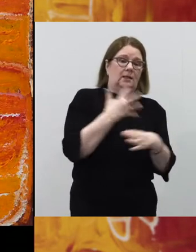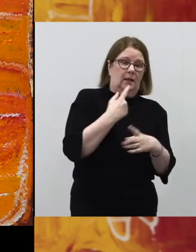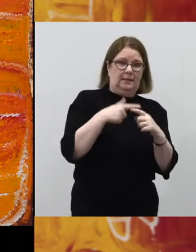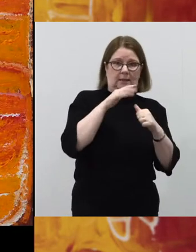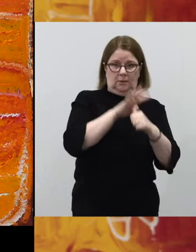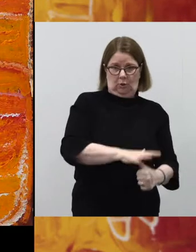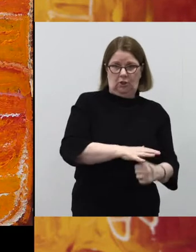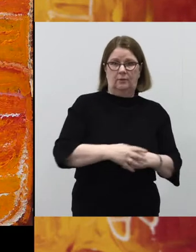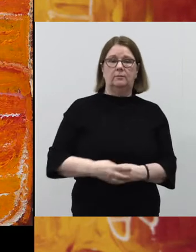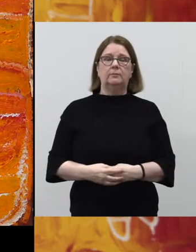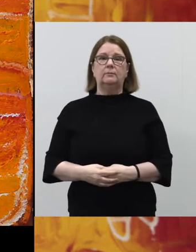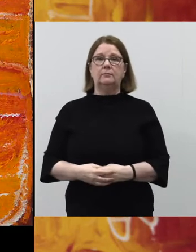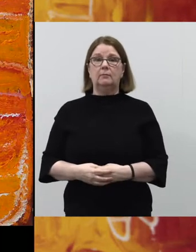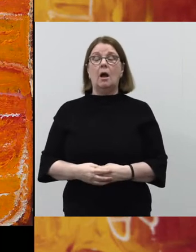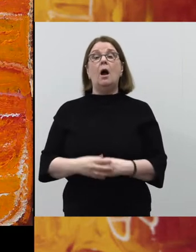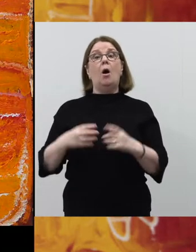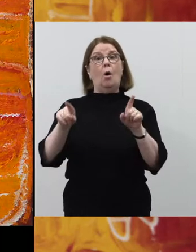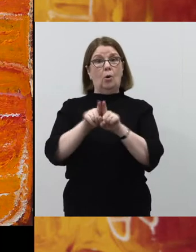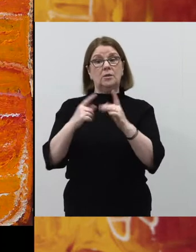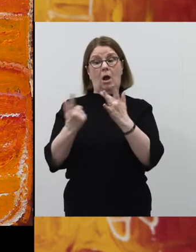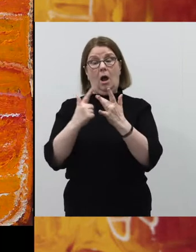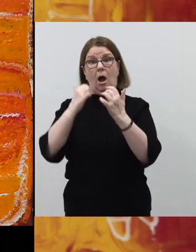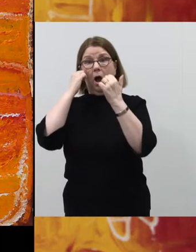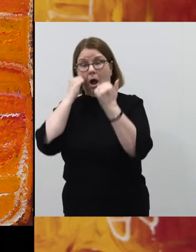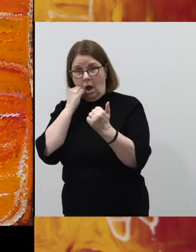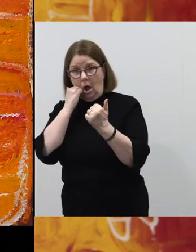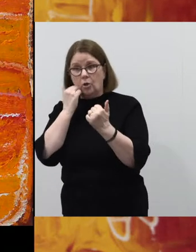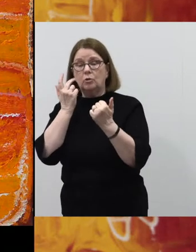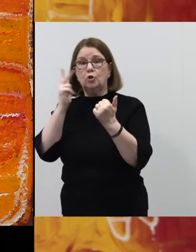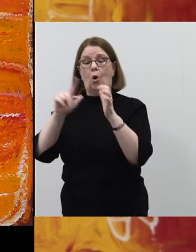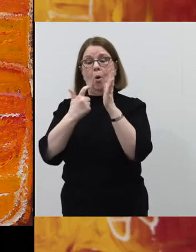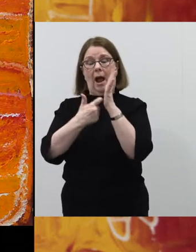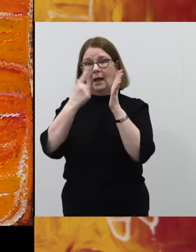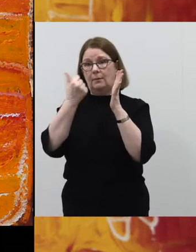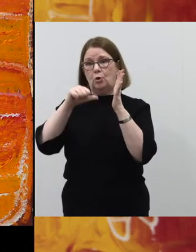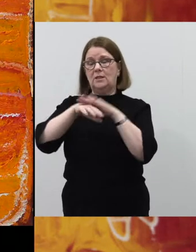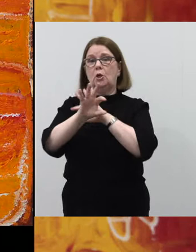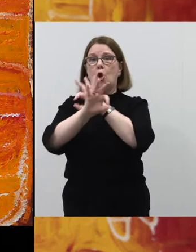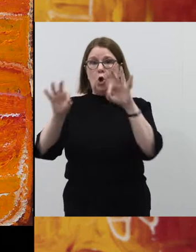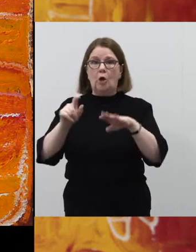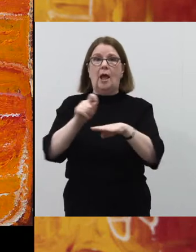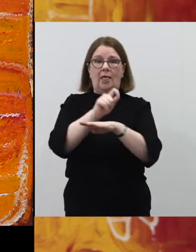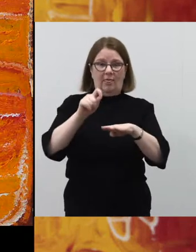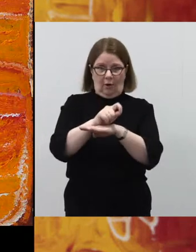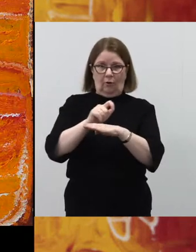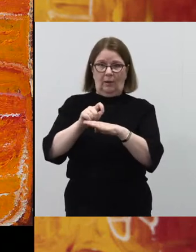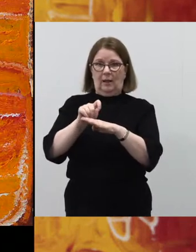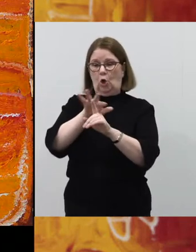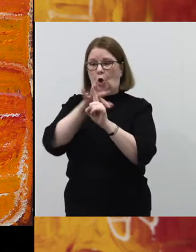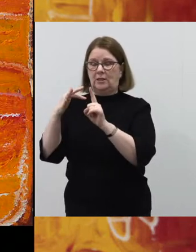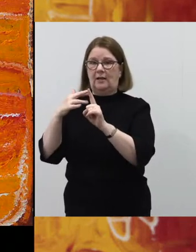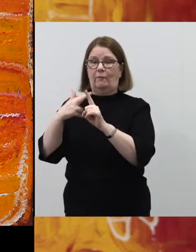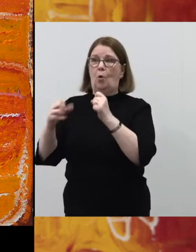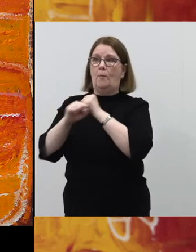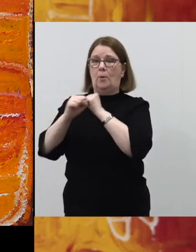being seen as separate activities, art is integrated into all aspects of Indigenous life. The value of any